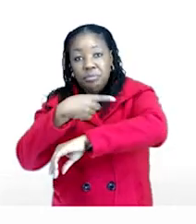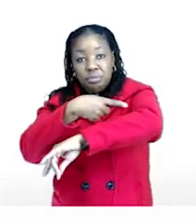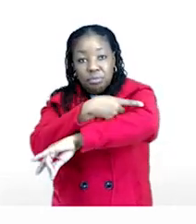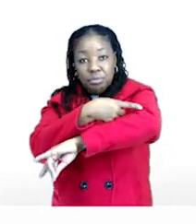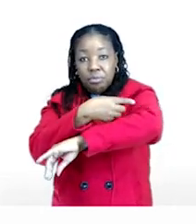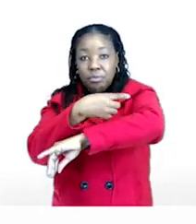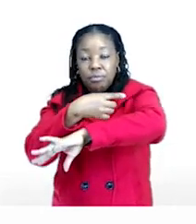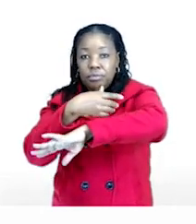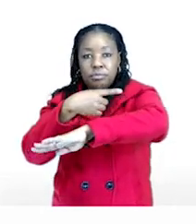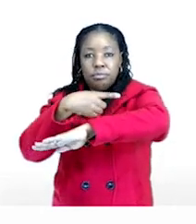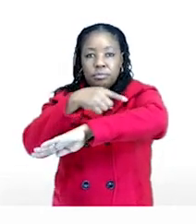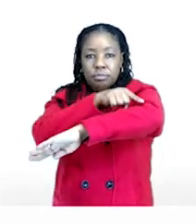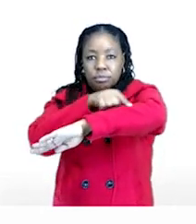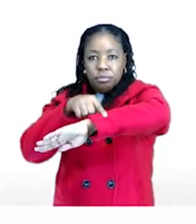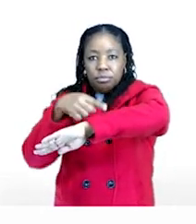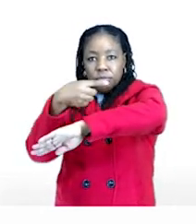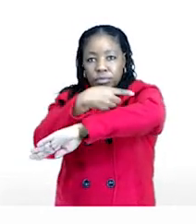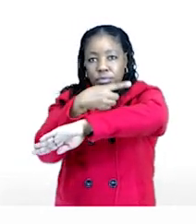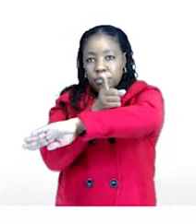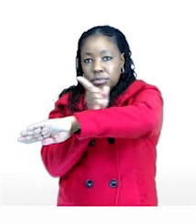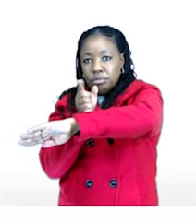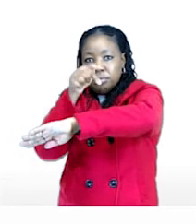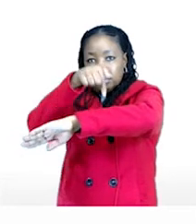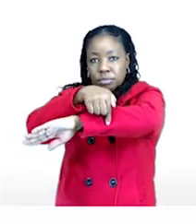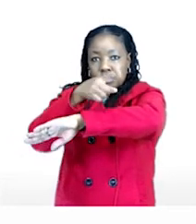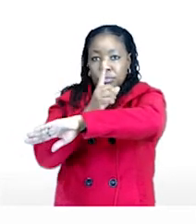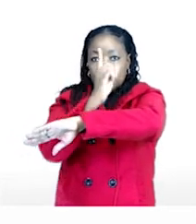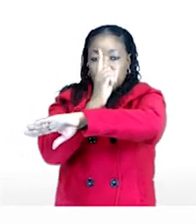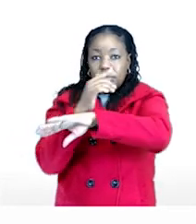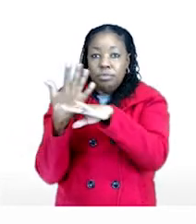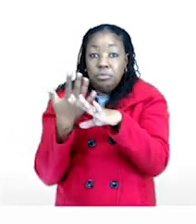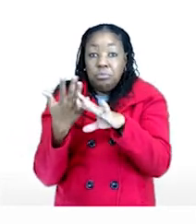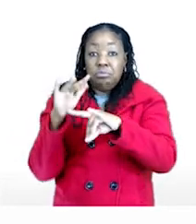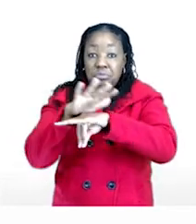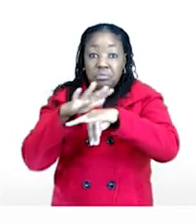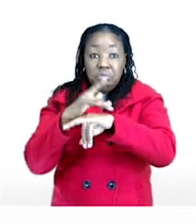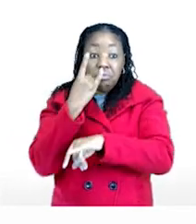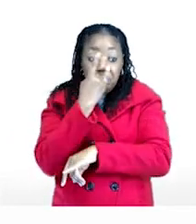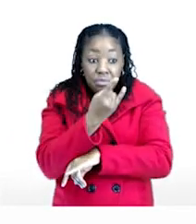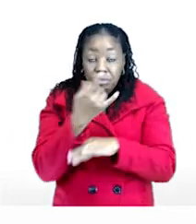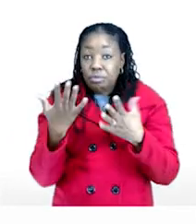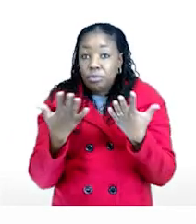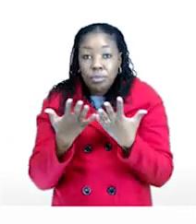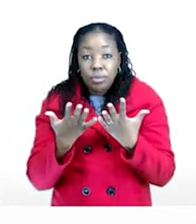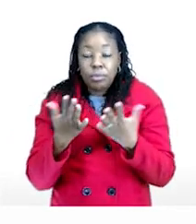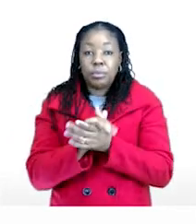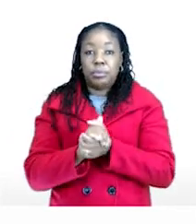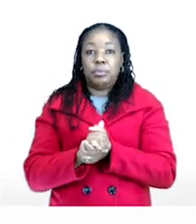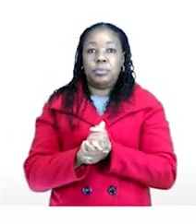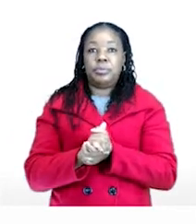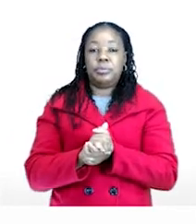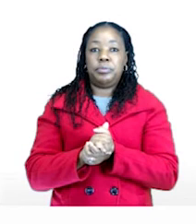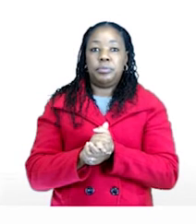to show the direction in which the two animals are facing. Once you have finished that,